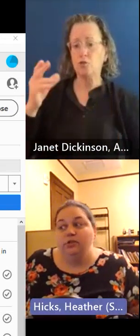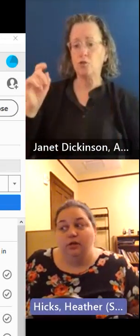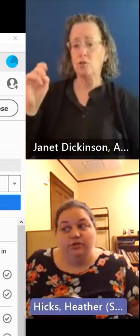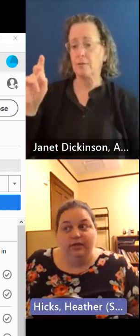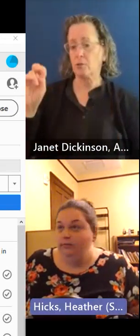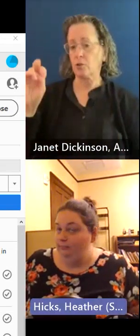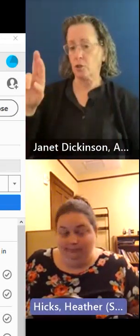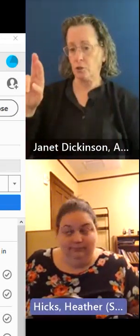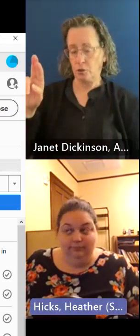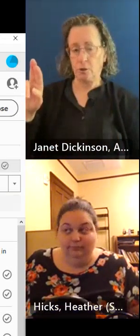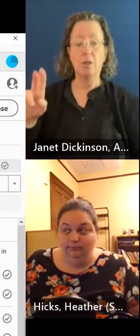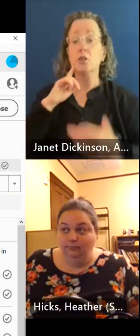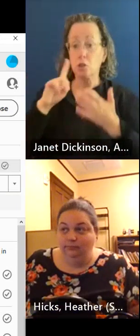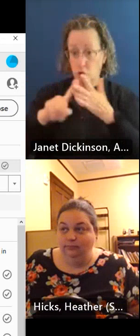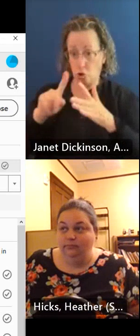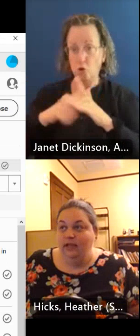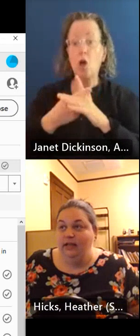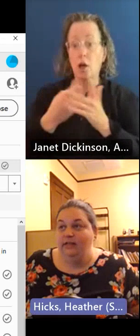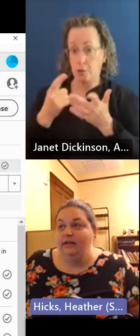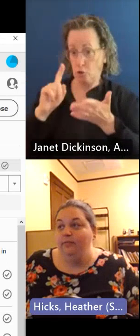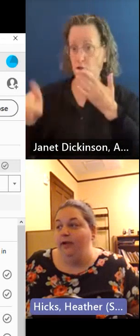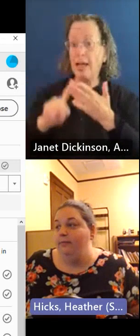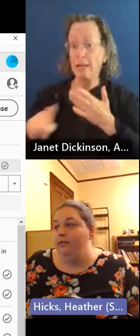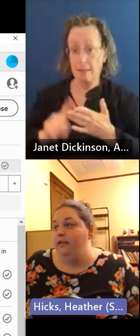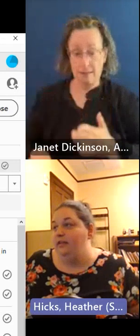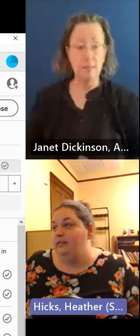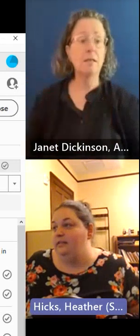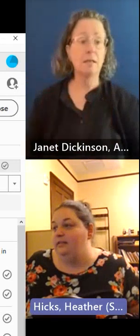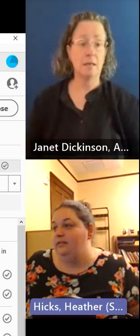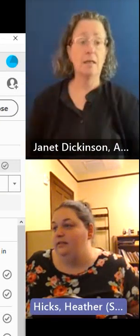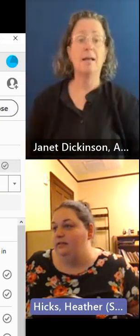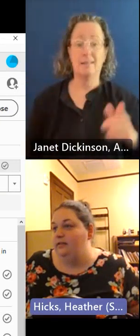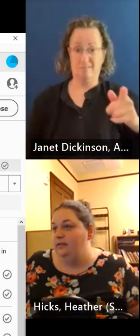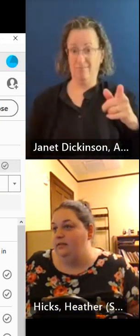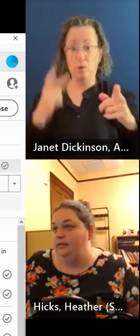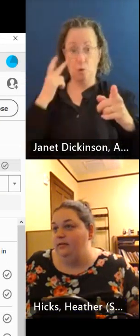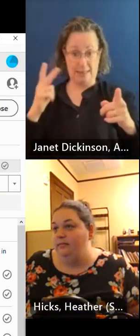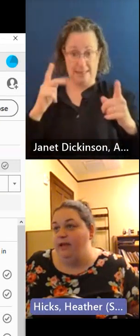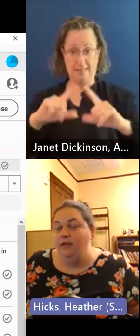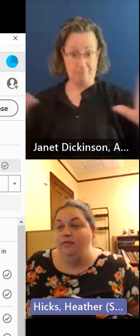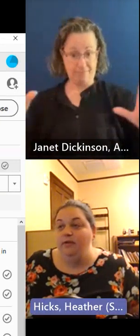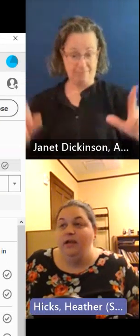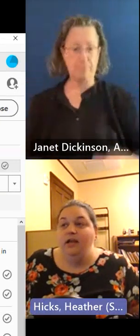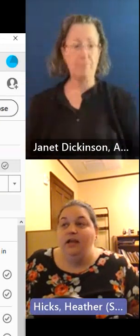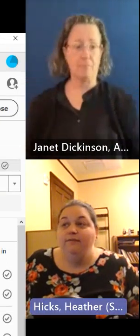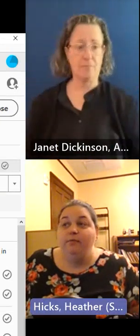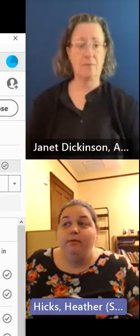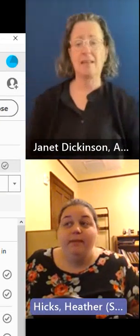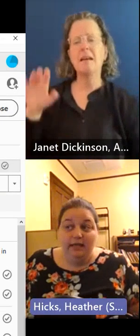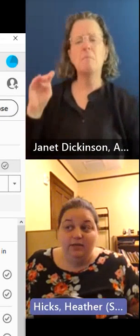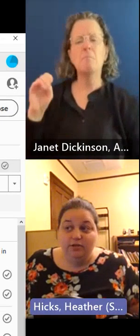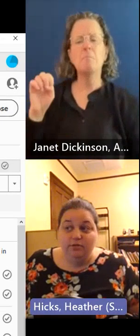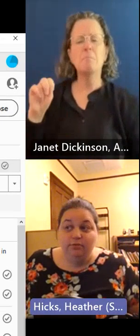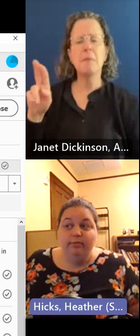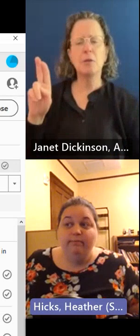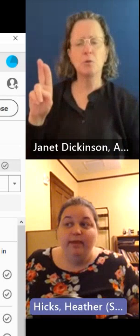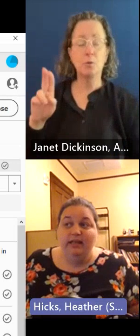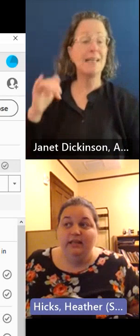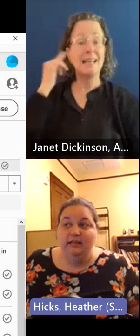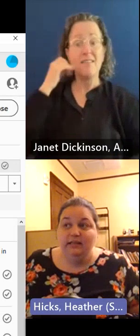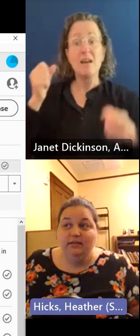So start checking. And it's going to bring up this menu.